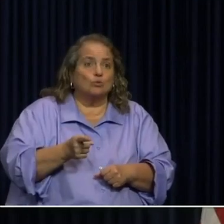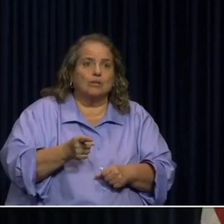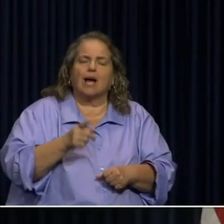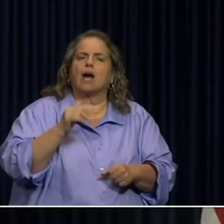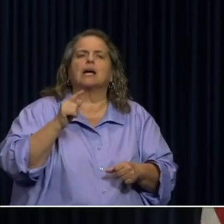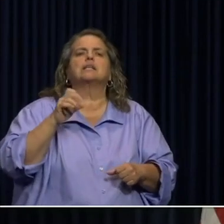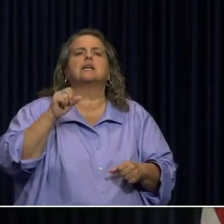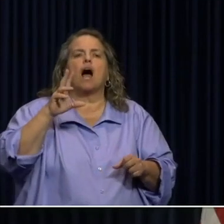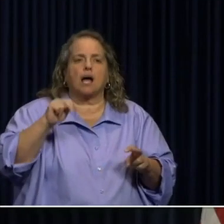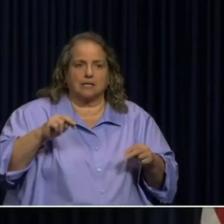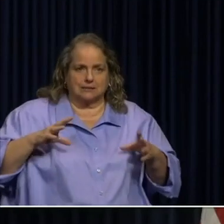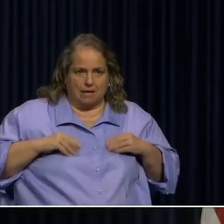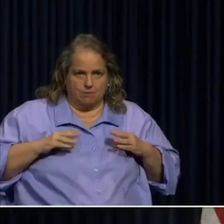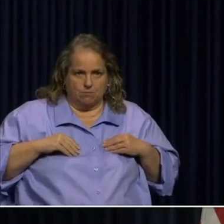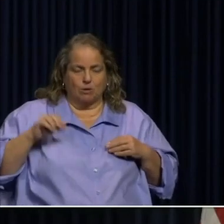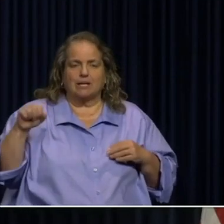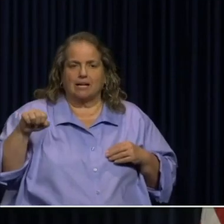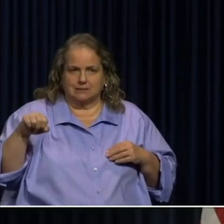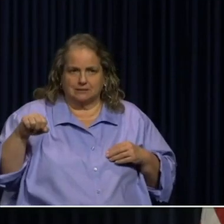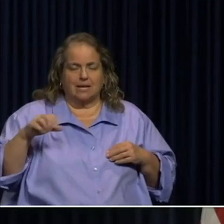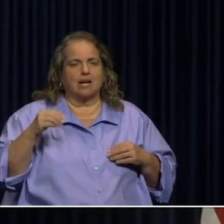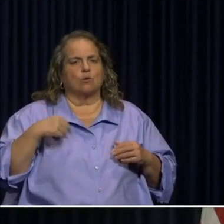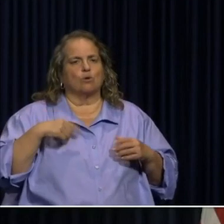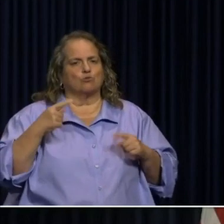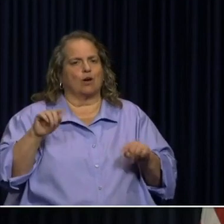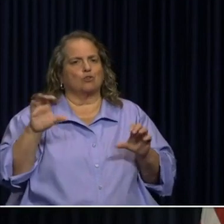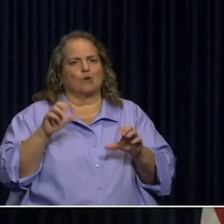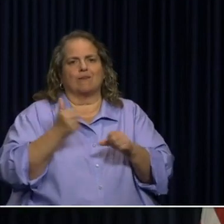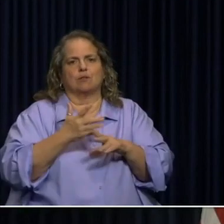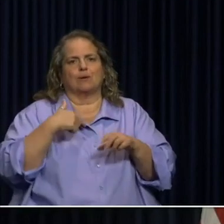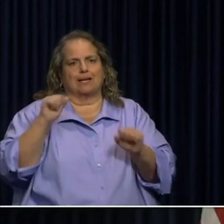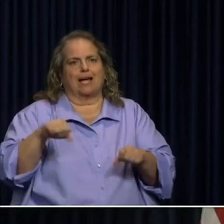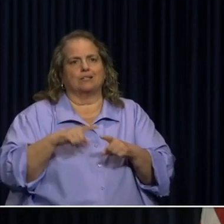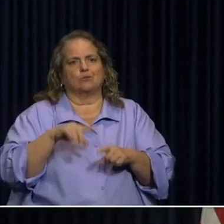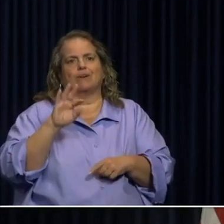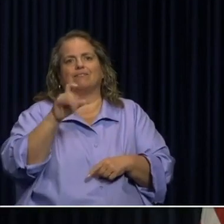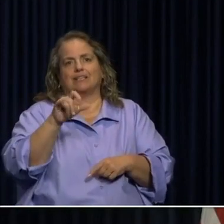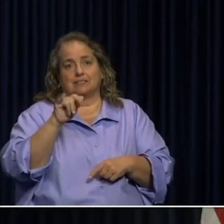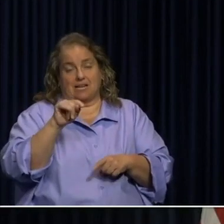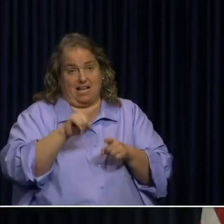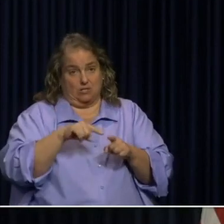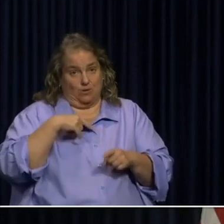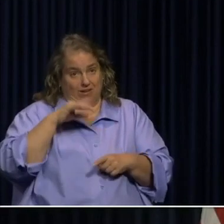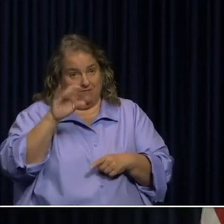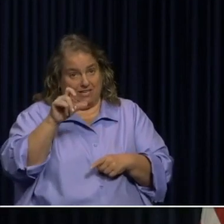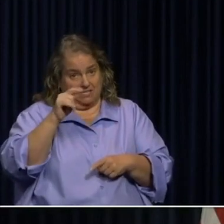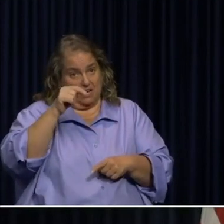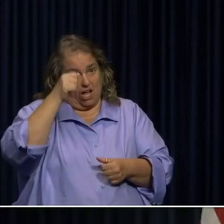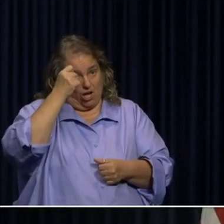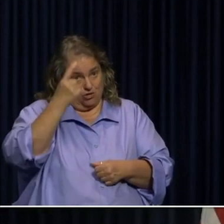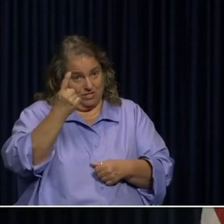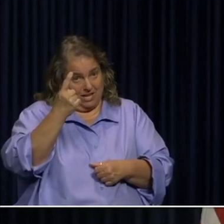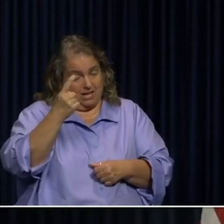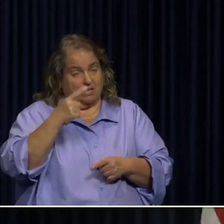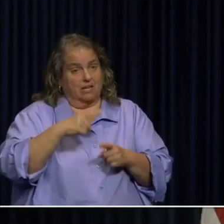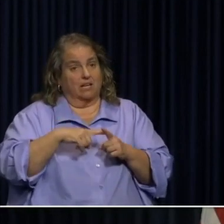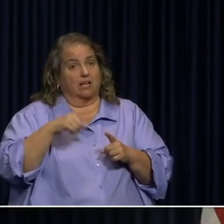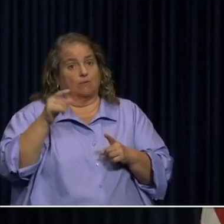unacceptable, and we're doing everything we can to fix it. And as we fix it, let's understand that if we're there waiting in